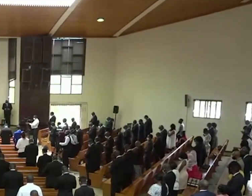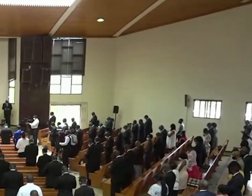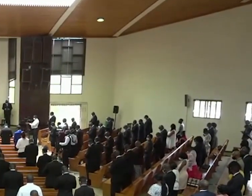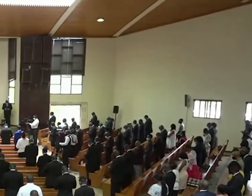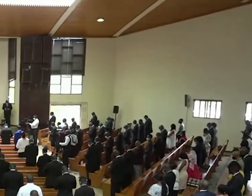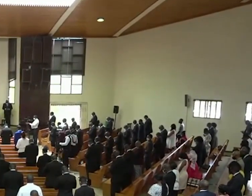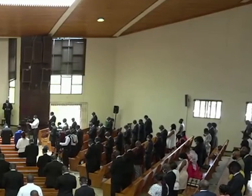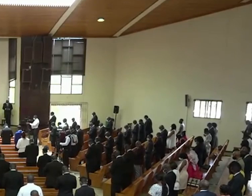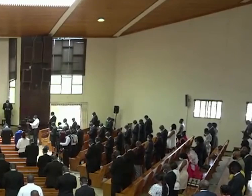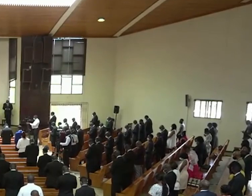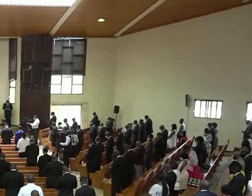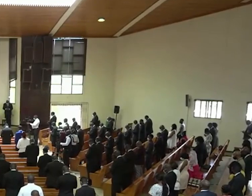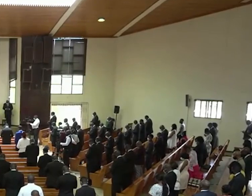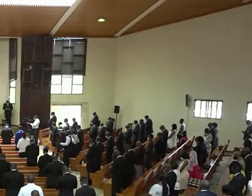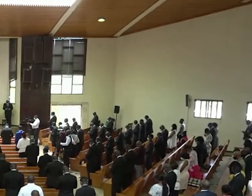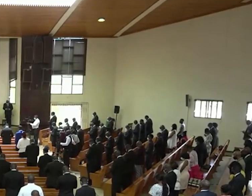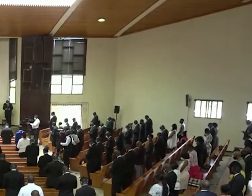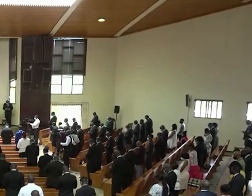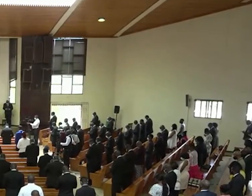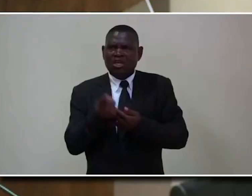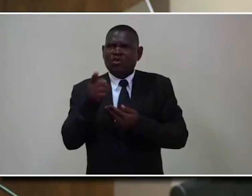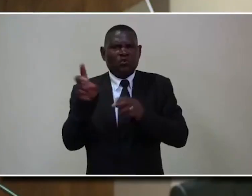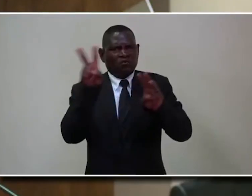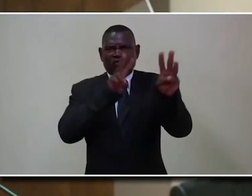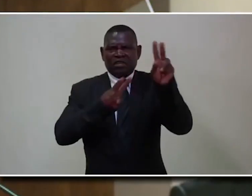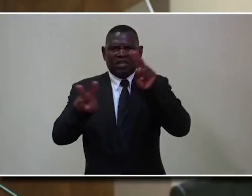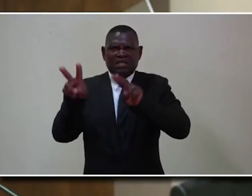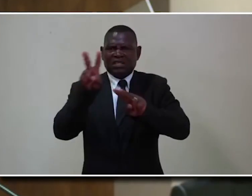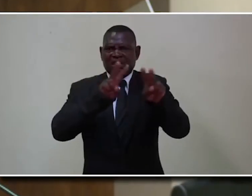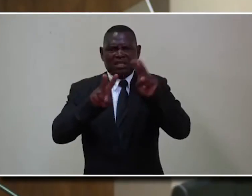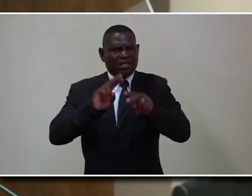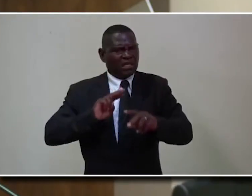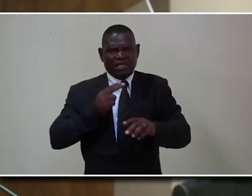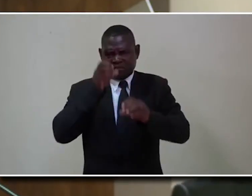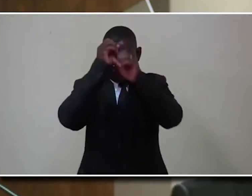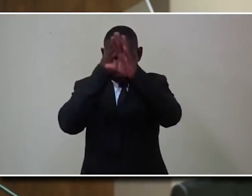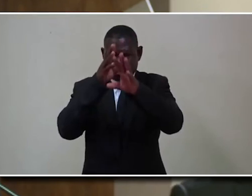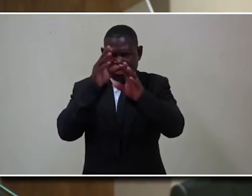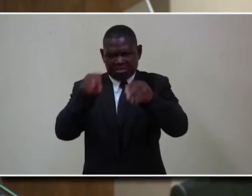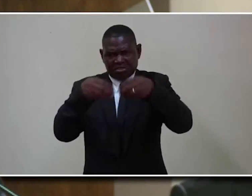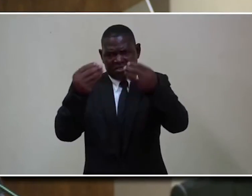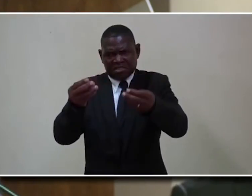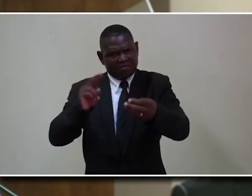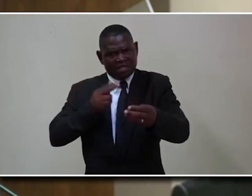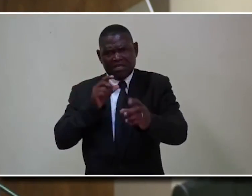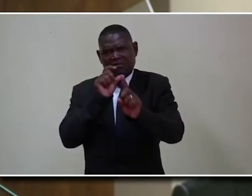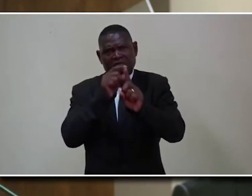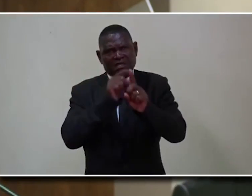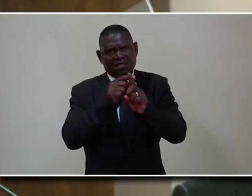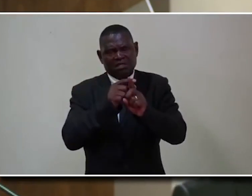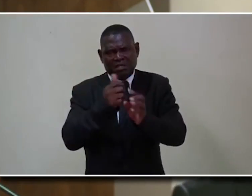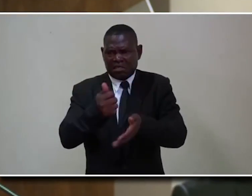zomwe takumana nazo mbabamu. You have visited us, Father, and you have given us the word. Mwatichezera na tipatsa liu. Help us